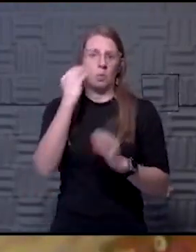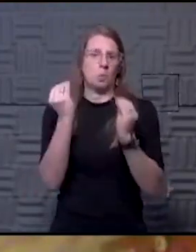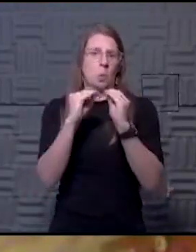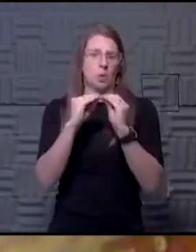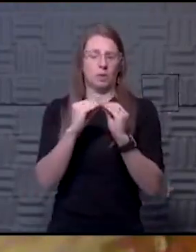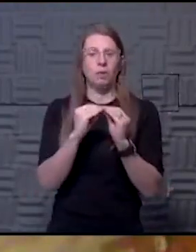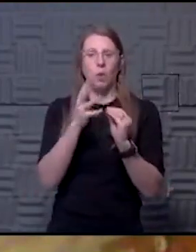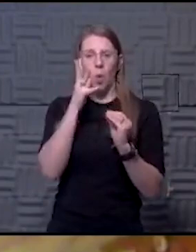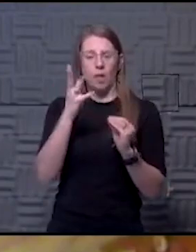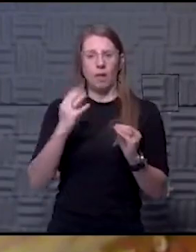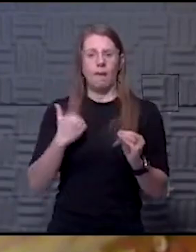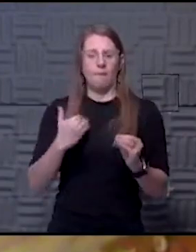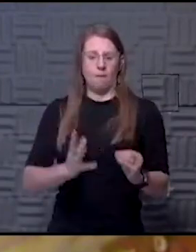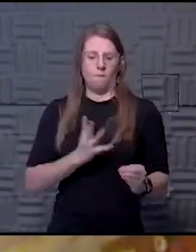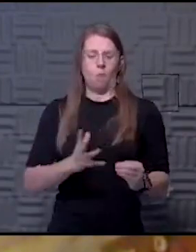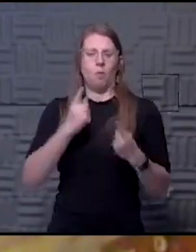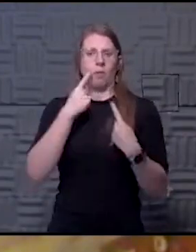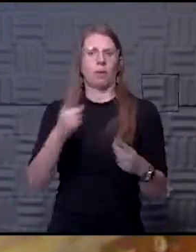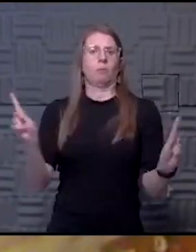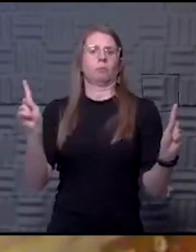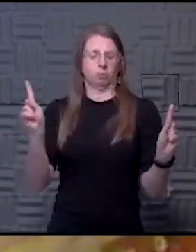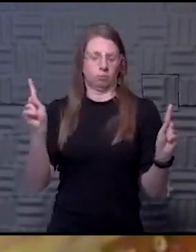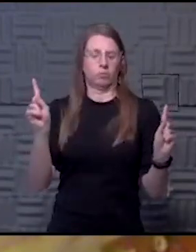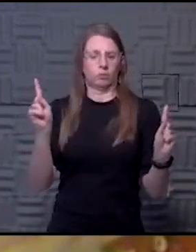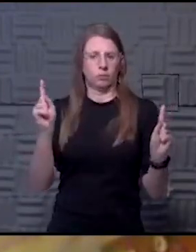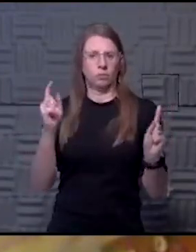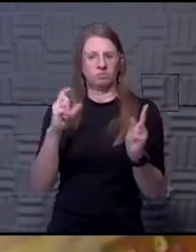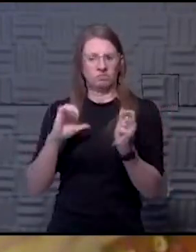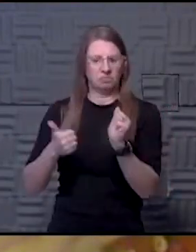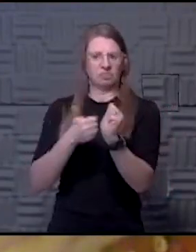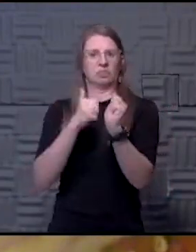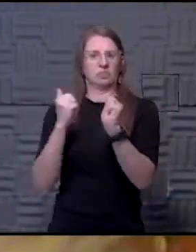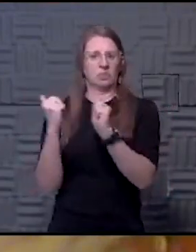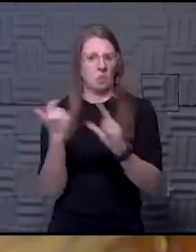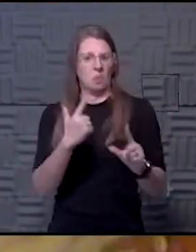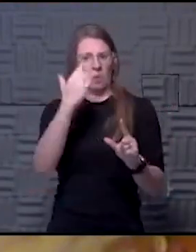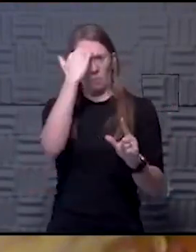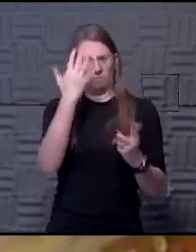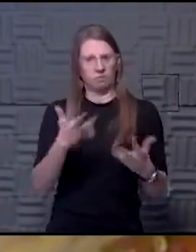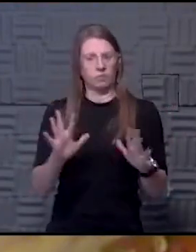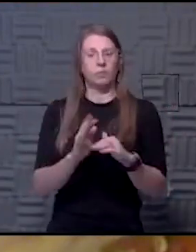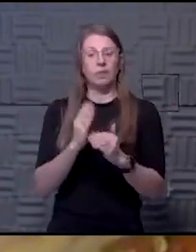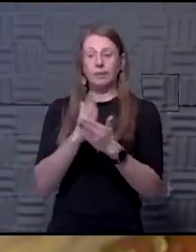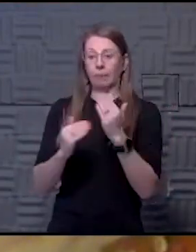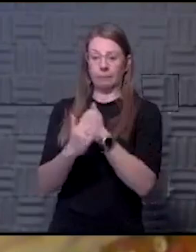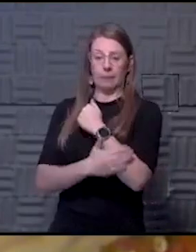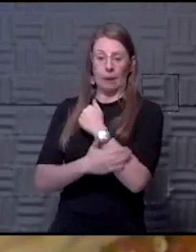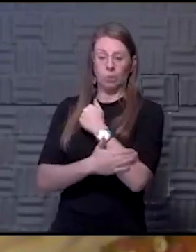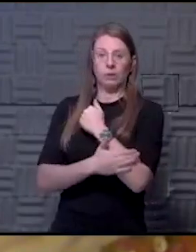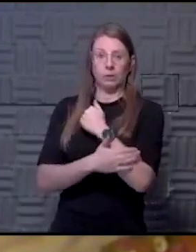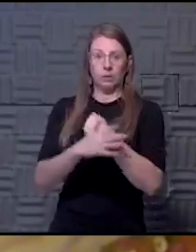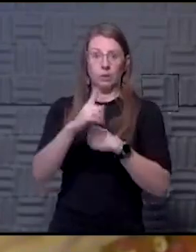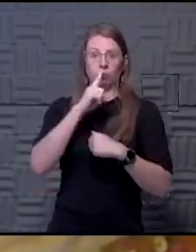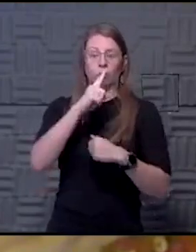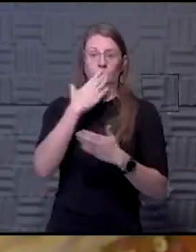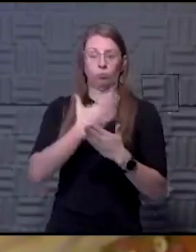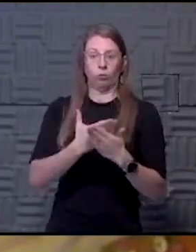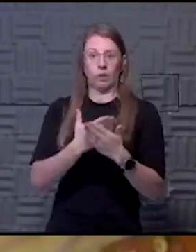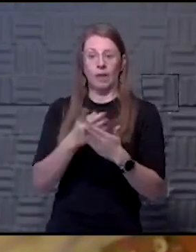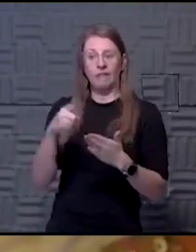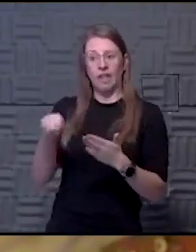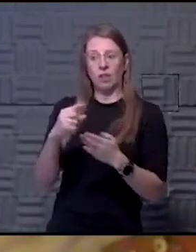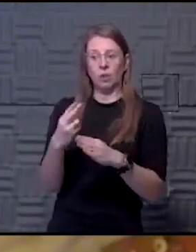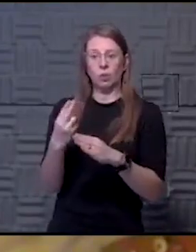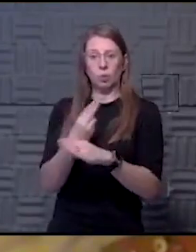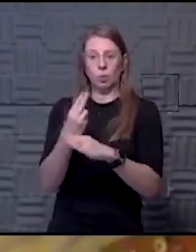formal announcements so that we can sync everybody up. The counties have been really good. Some used their excess